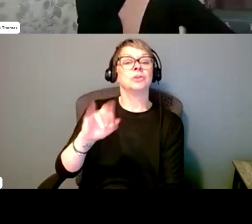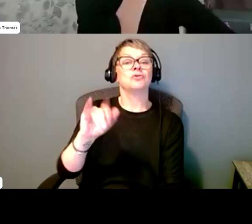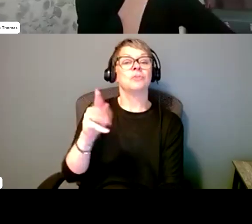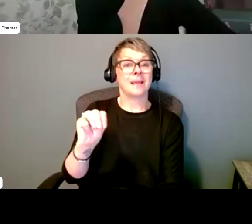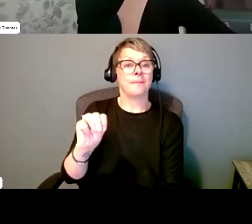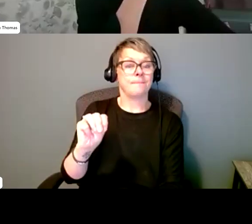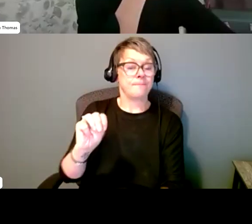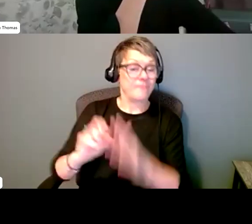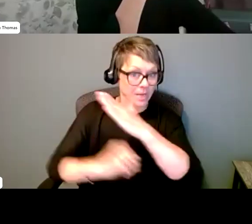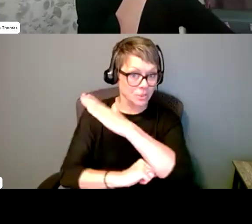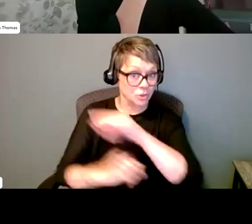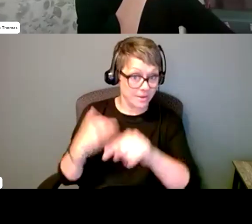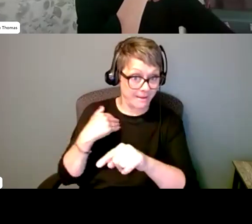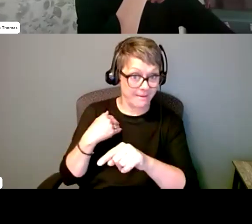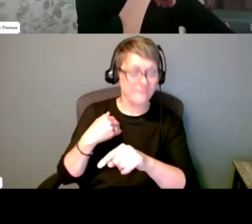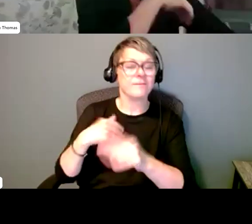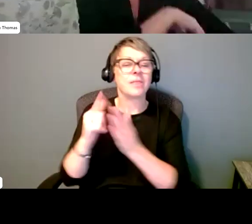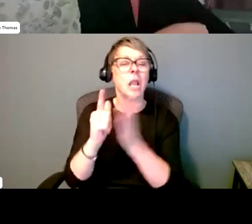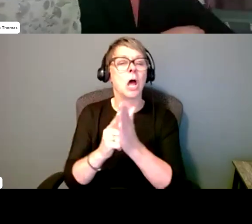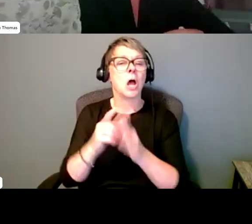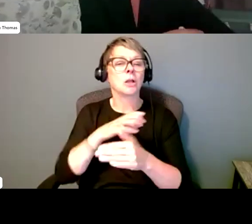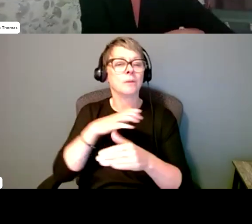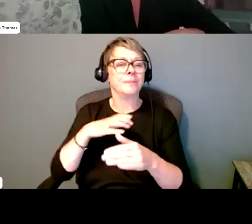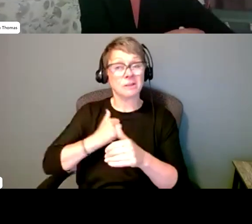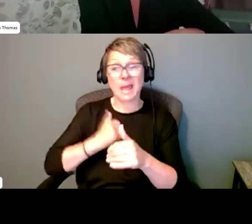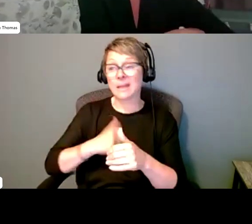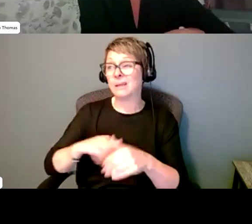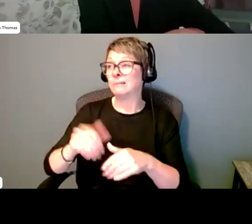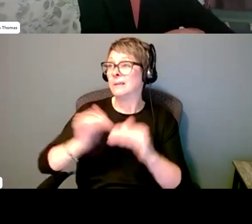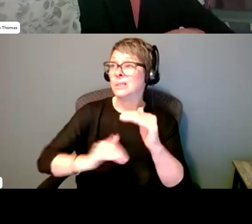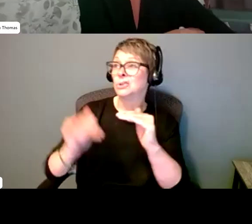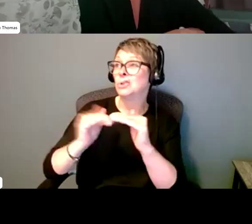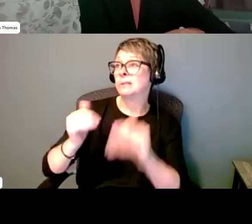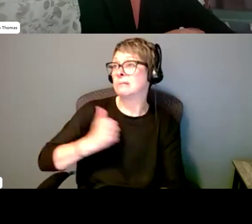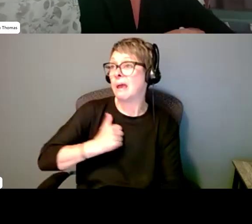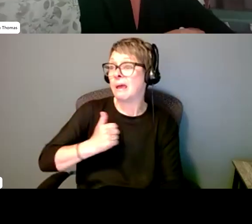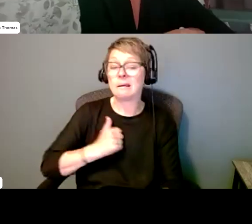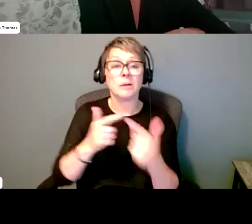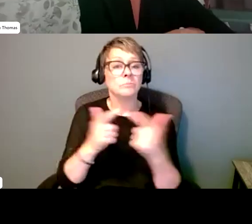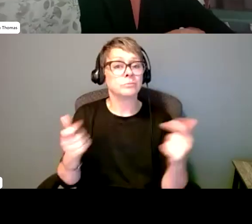the project, Law Commission of Canada, Justice Canada for evaluation. And I think